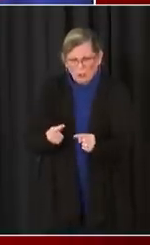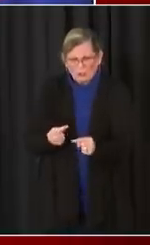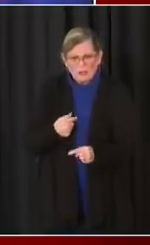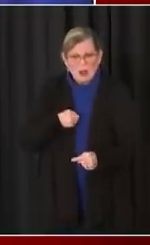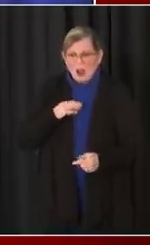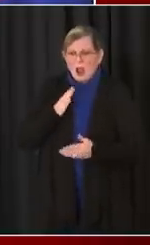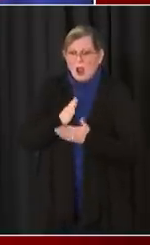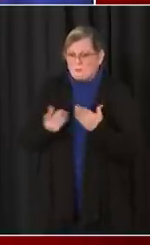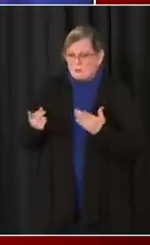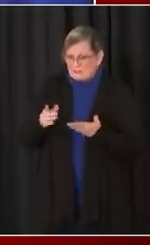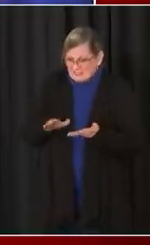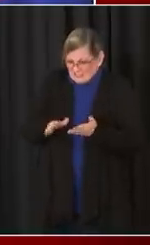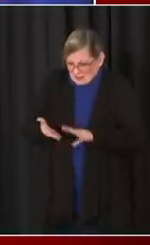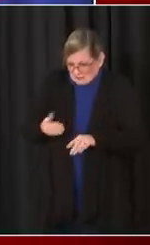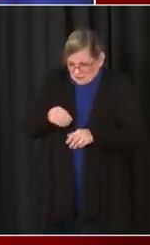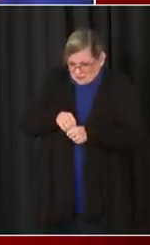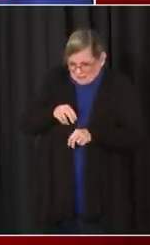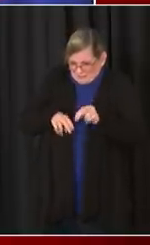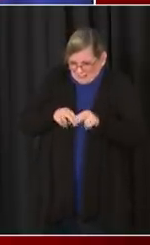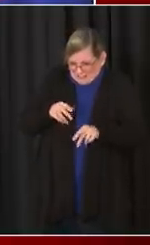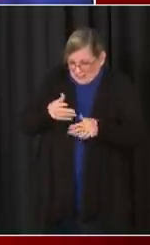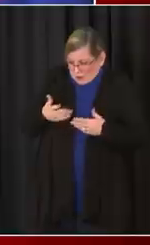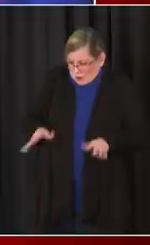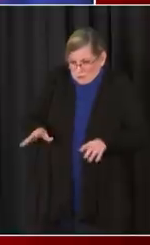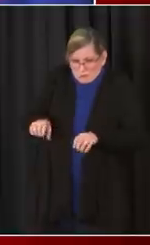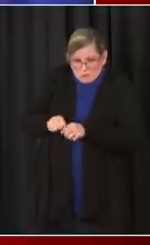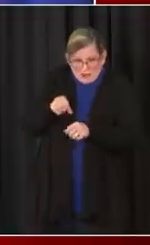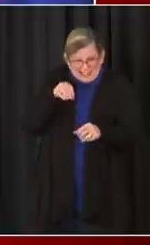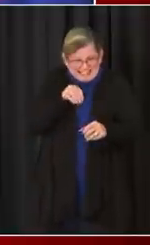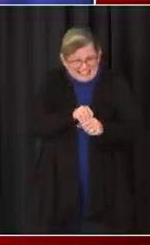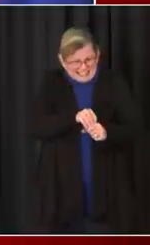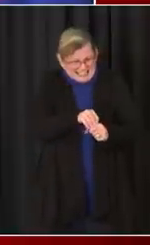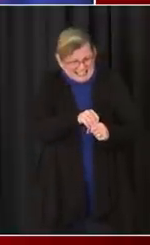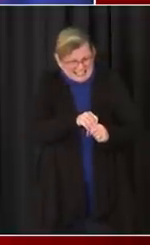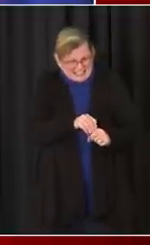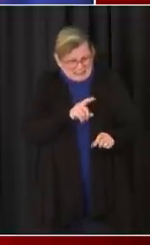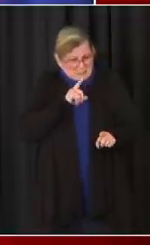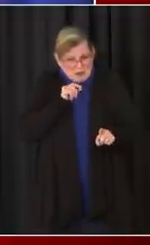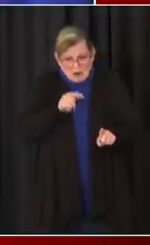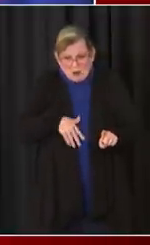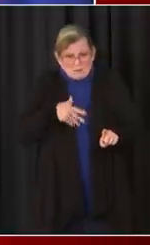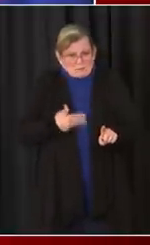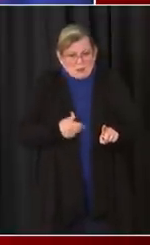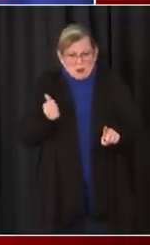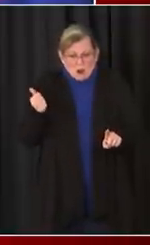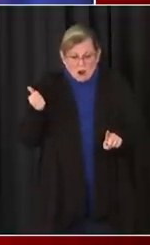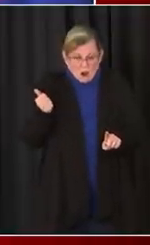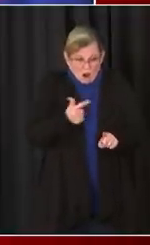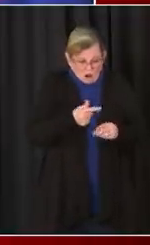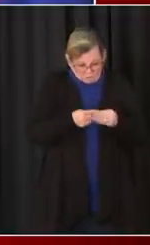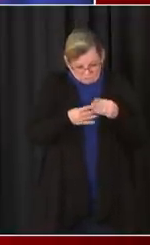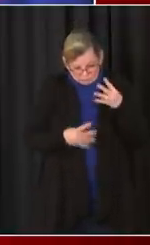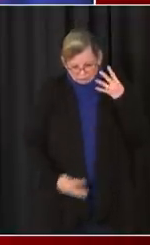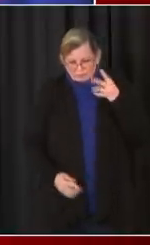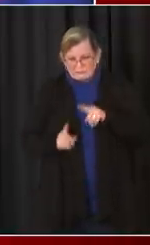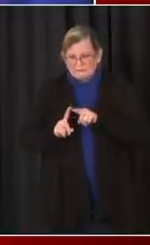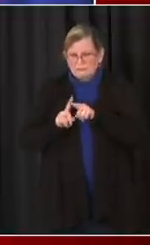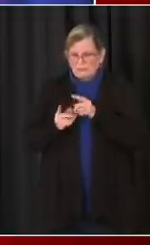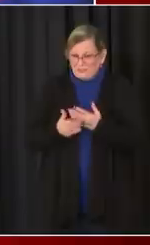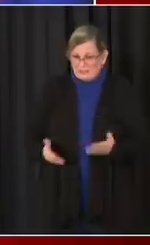that building who was breaking into the building. We should all be upset about all of those things. I